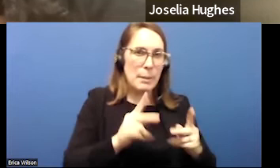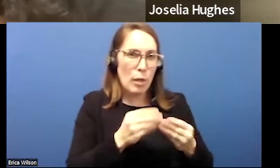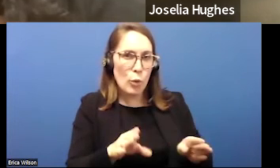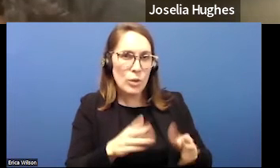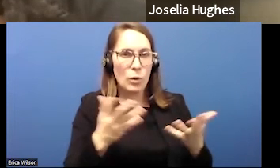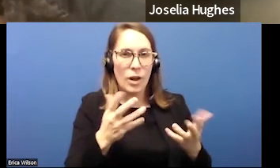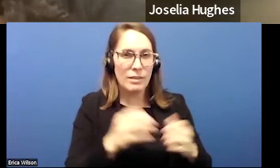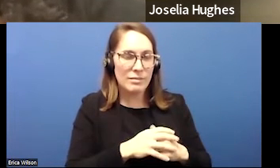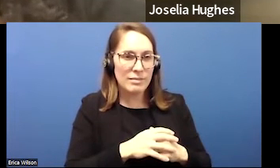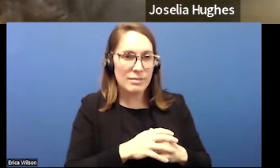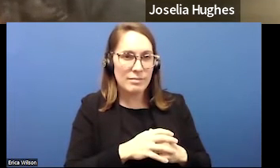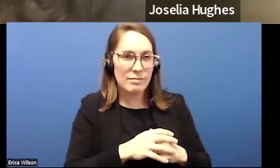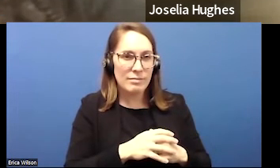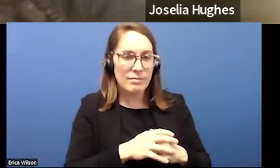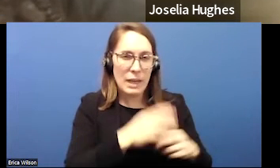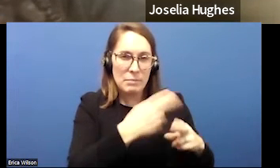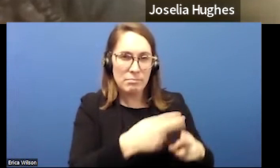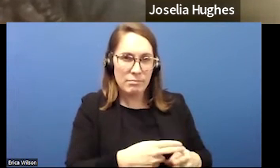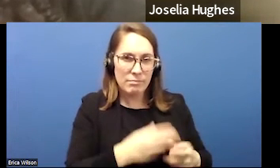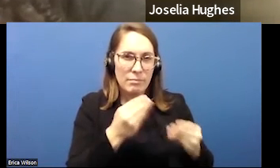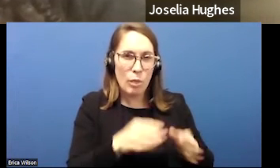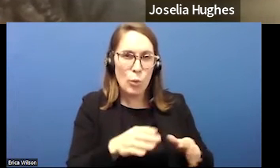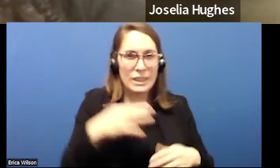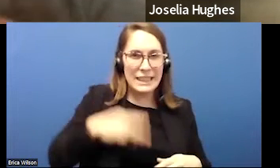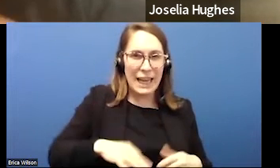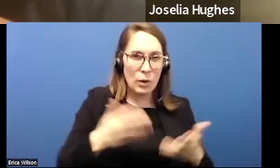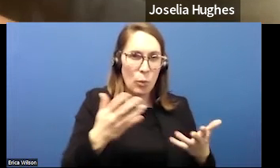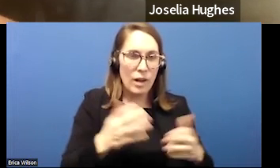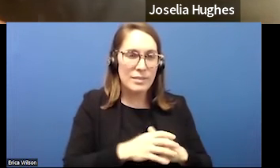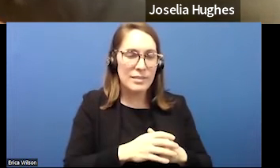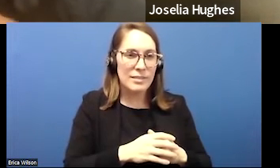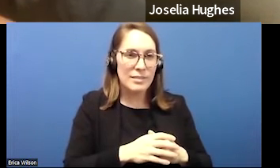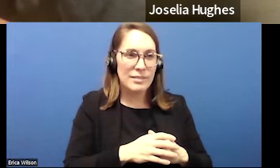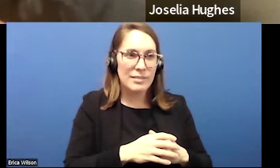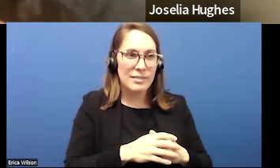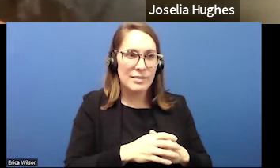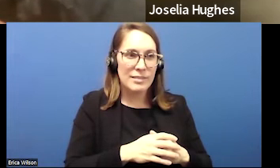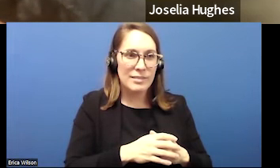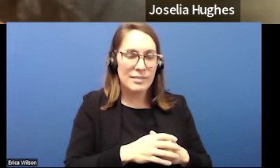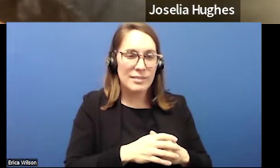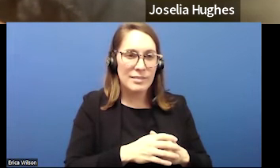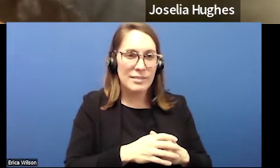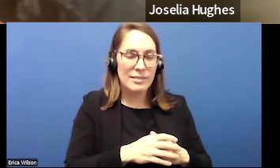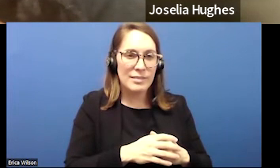losing Mm-hmm. um inside of that resistance